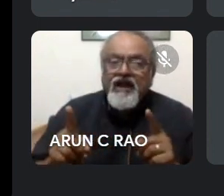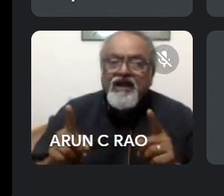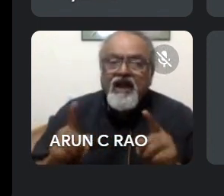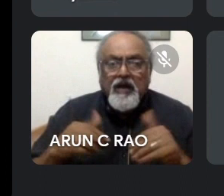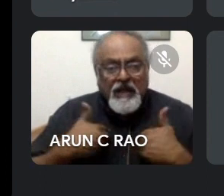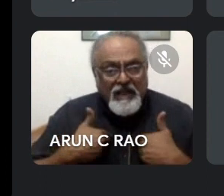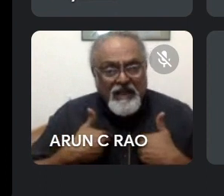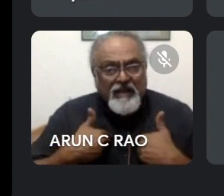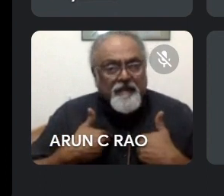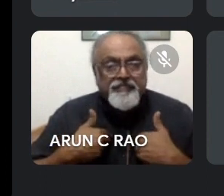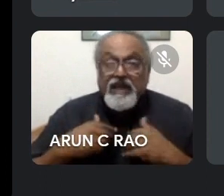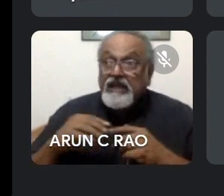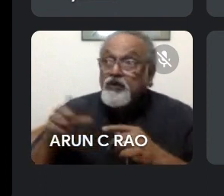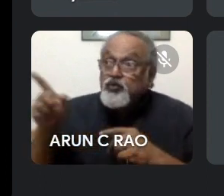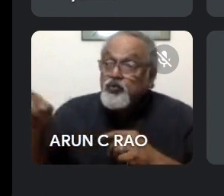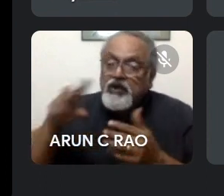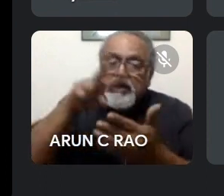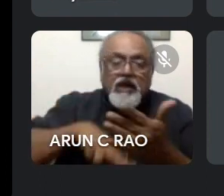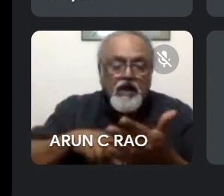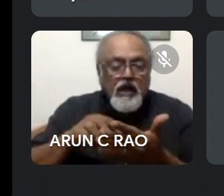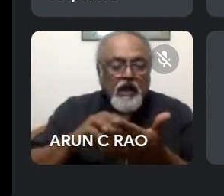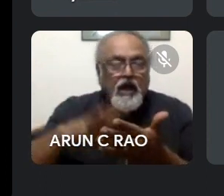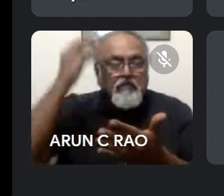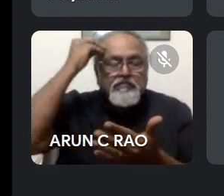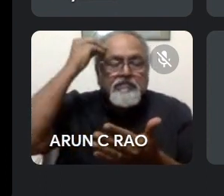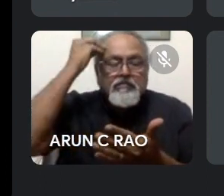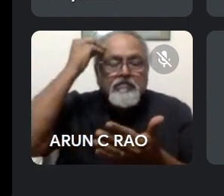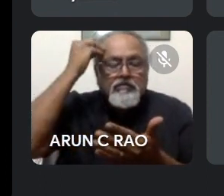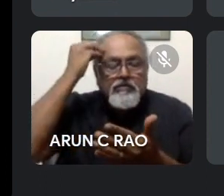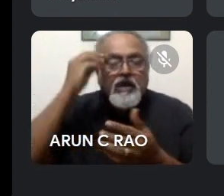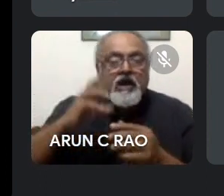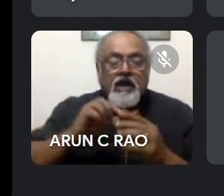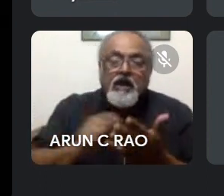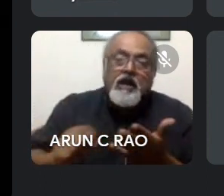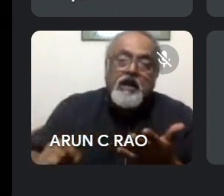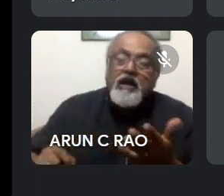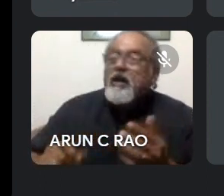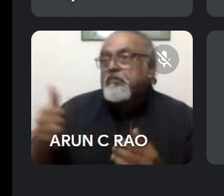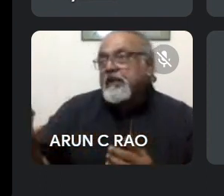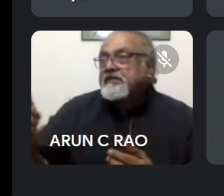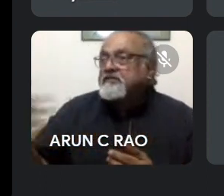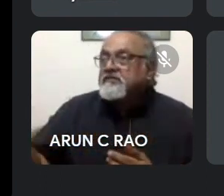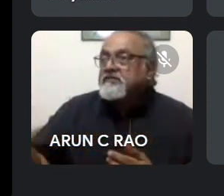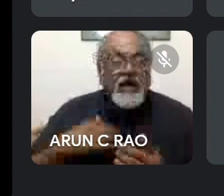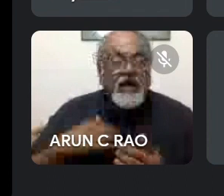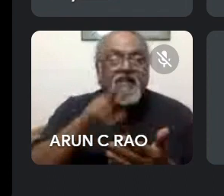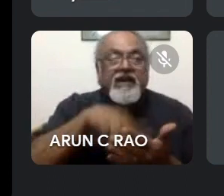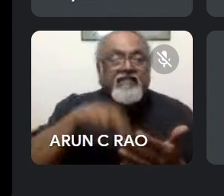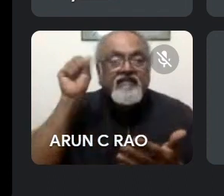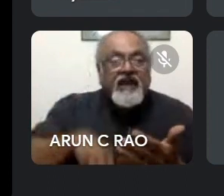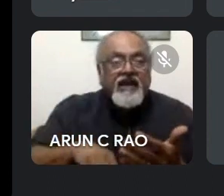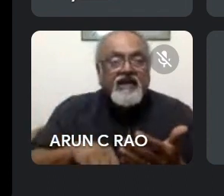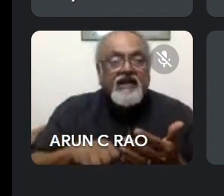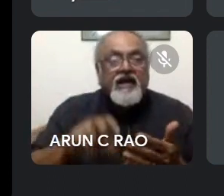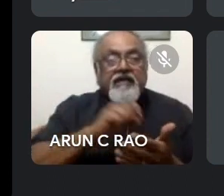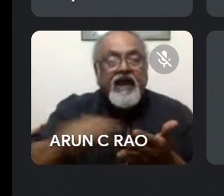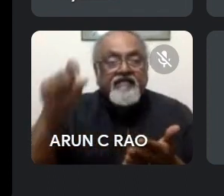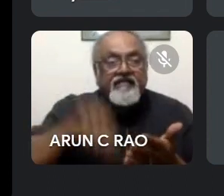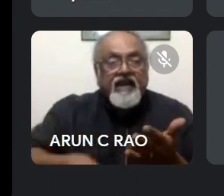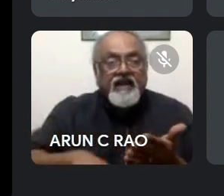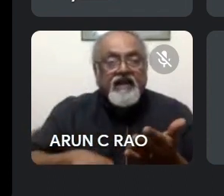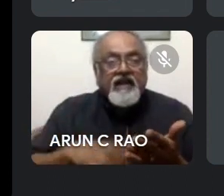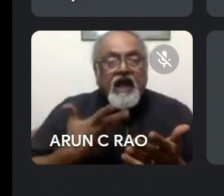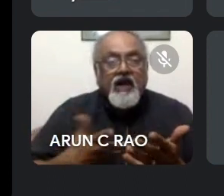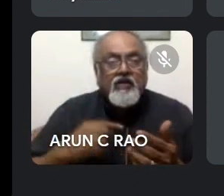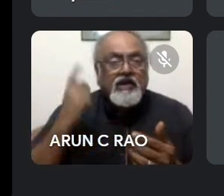are not doing it properly is they're denying you that ability of really fulfilling your capacities. So